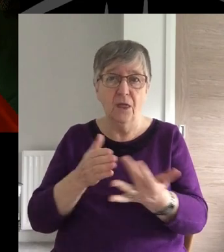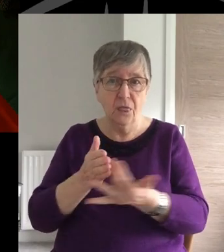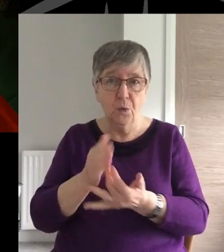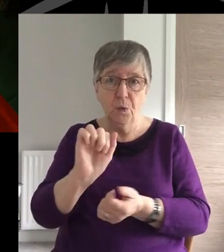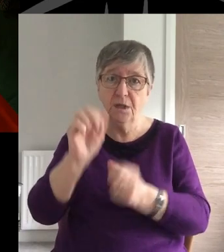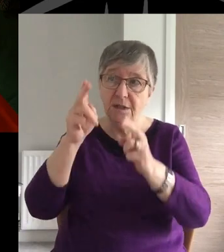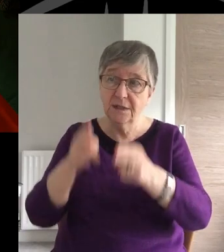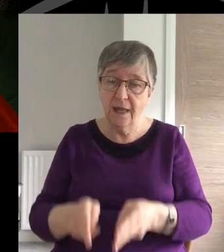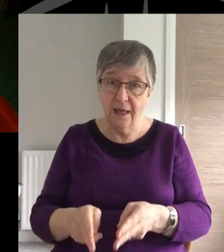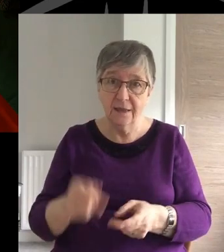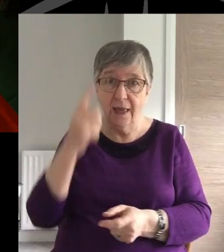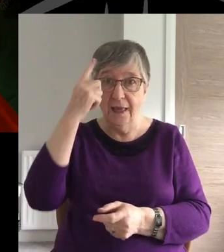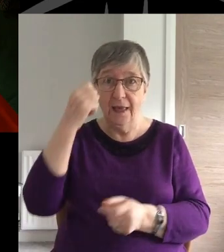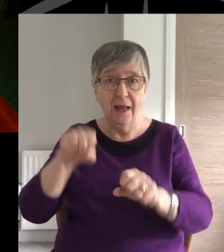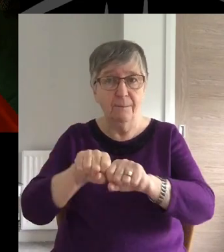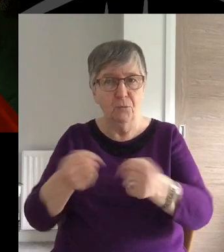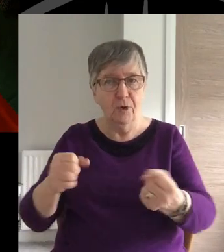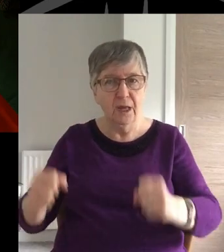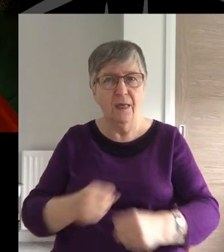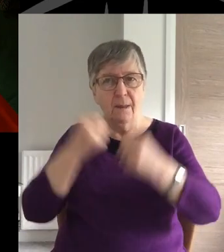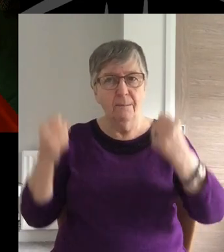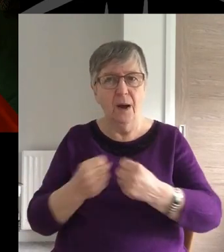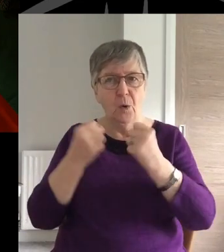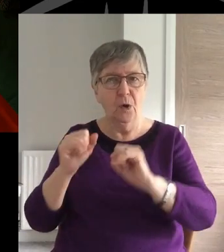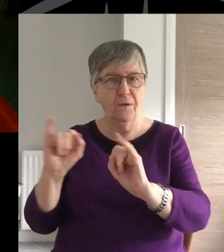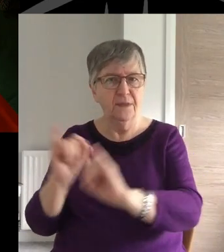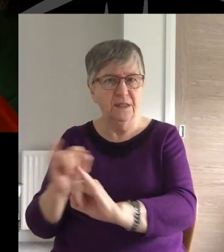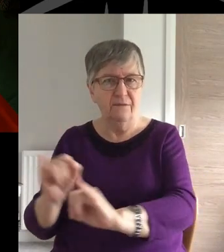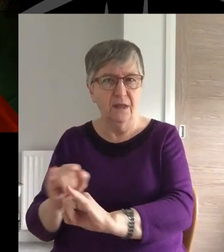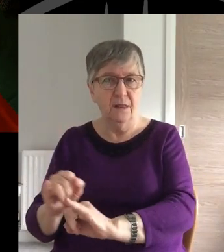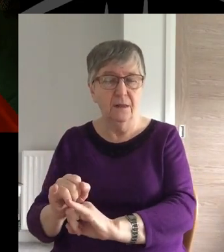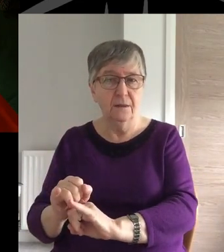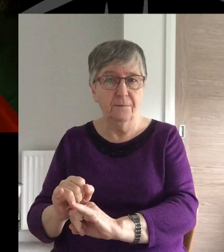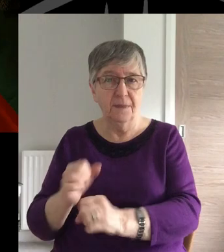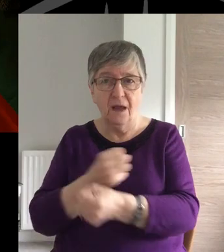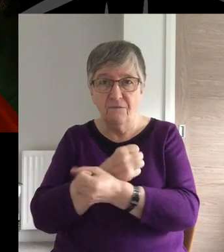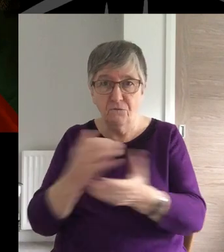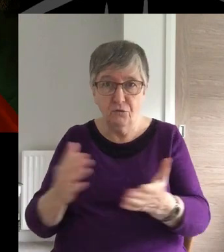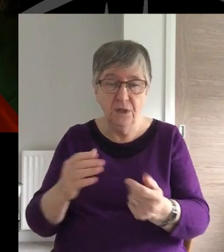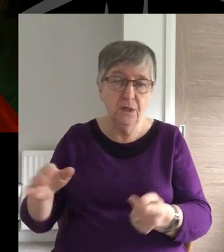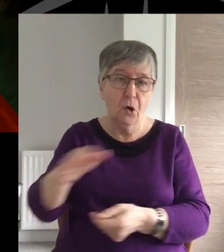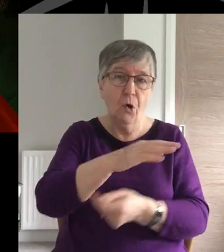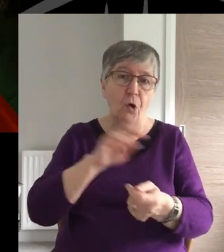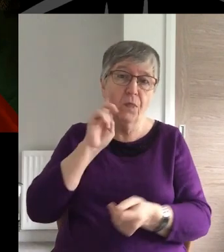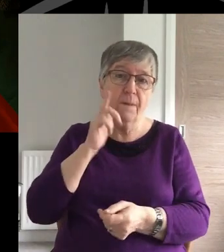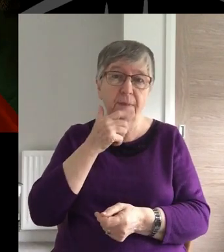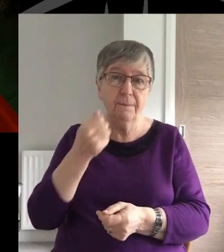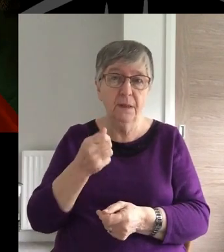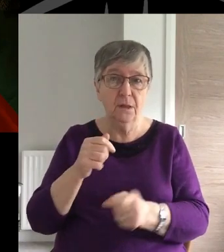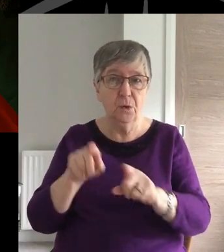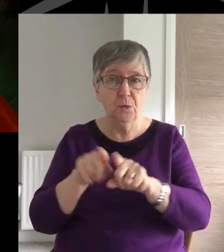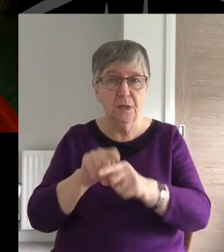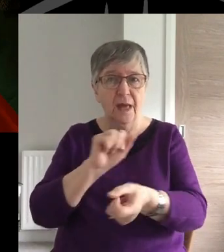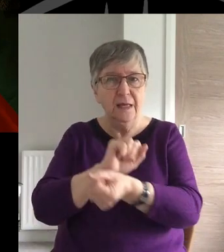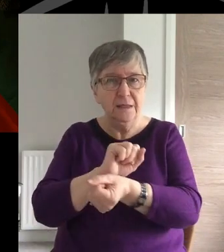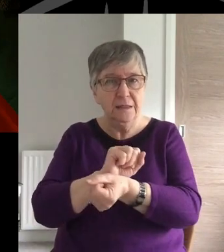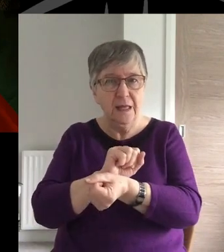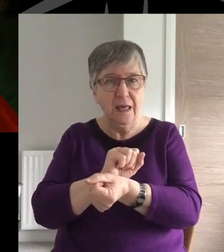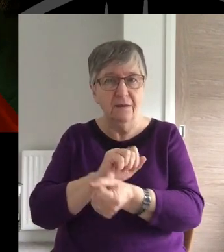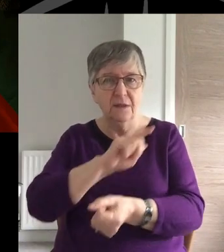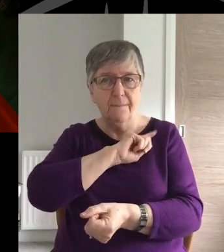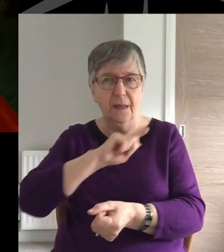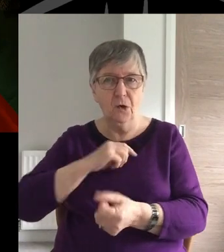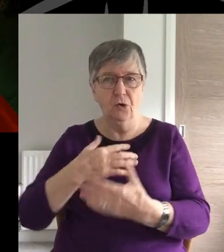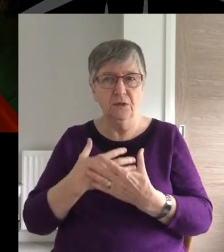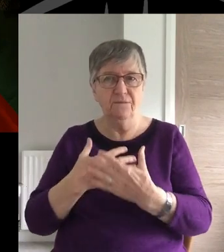he might break the power of him who holds the power of death, that is the devil, and free those who all their lives were held in slavery by their fear